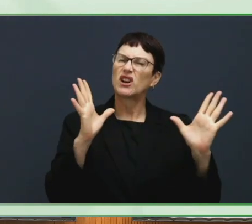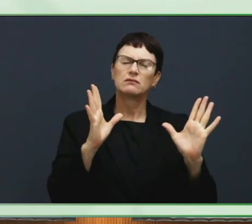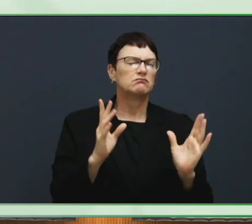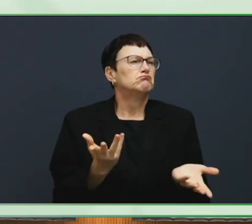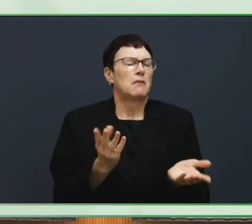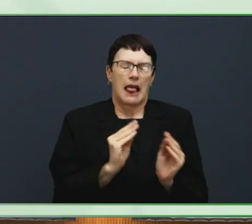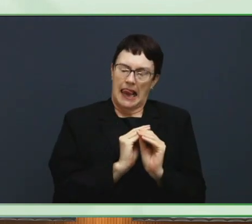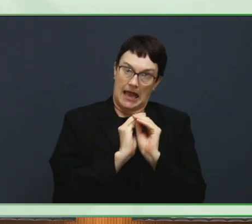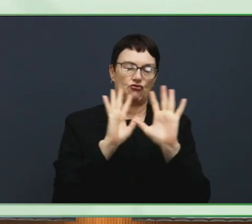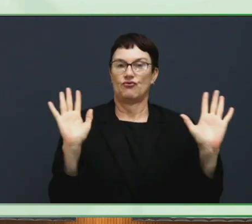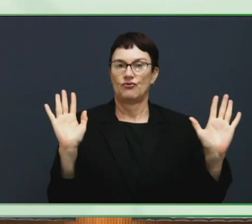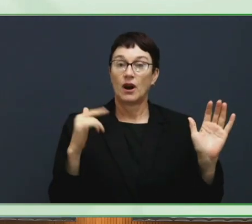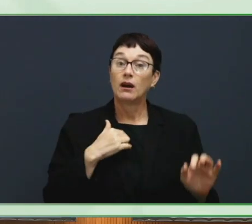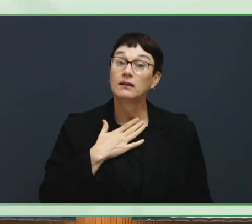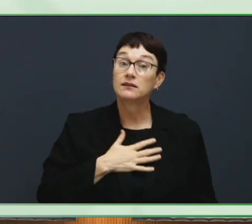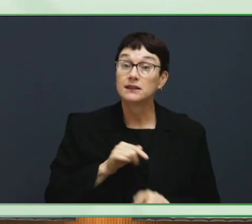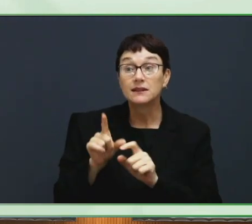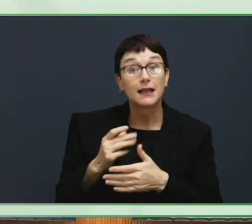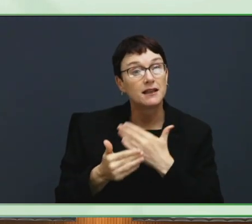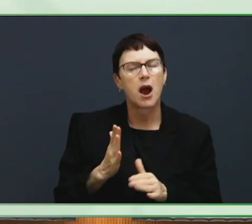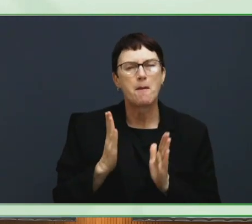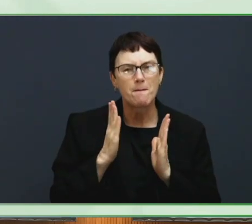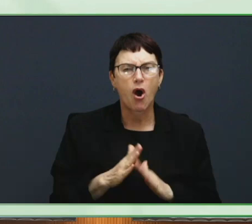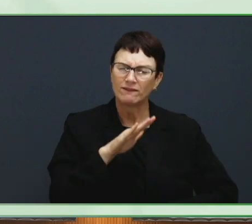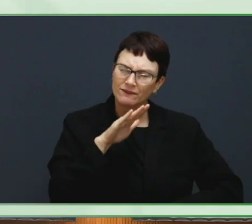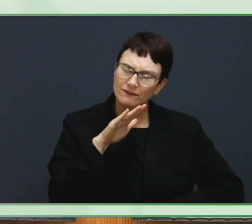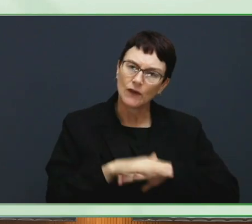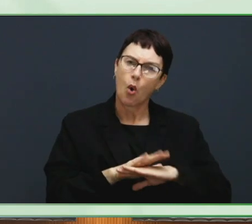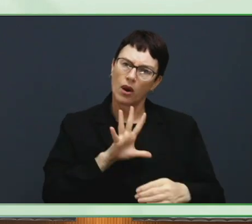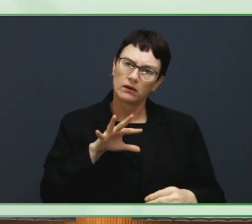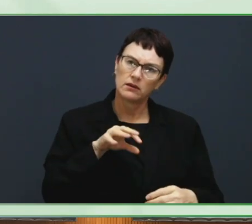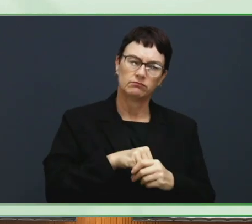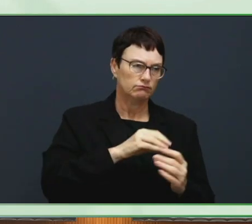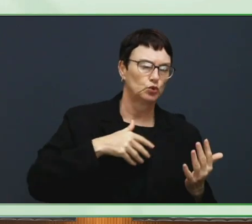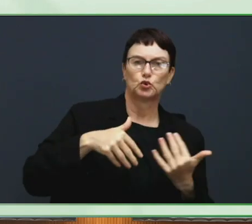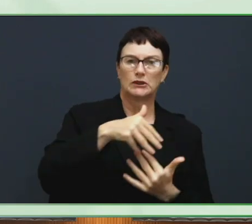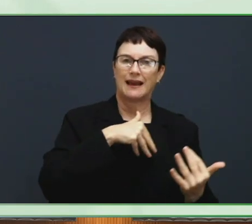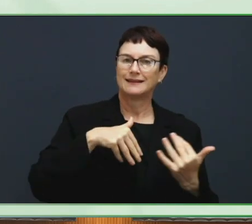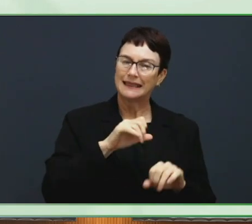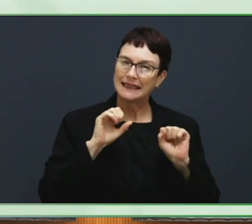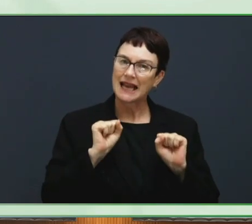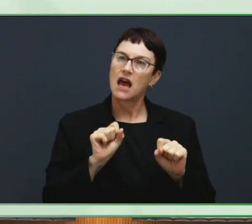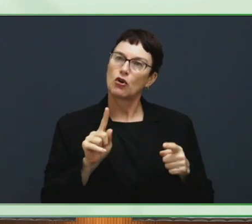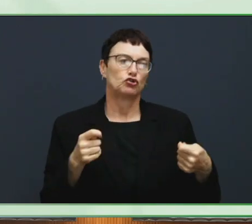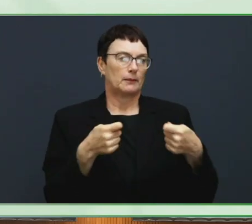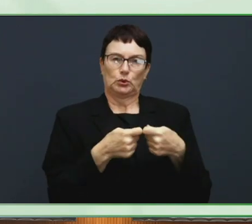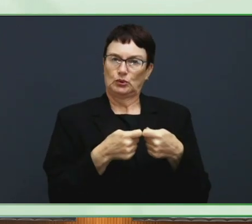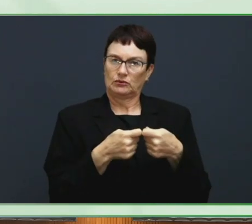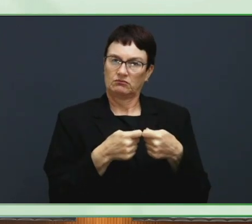enjoy full citizenship and actively contribute to a society that respects diversity